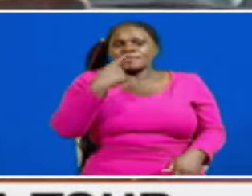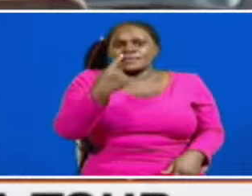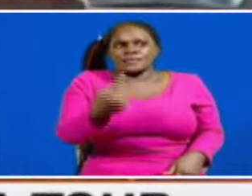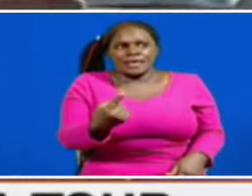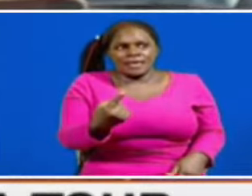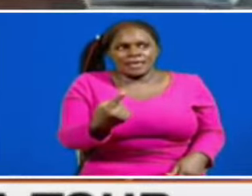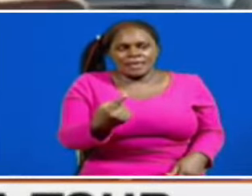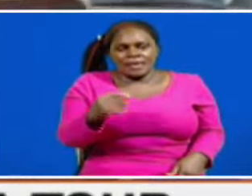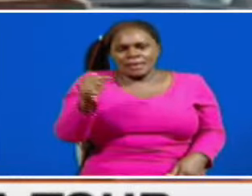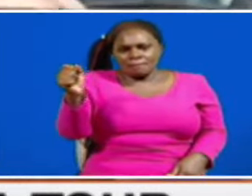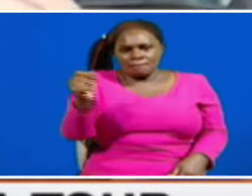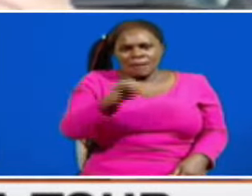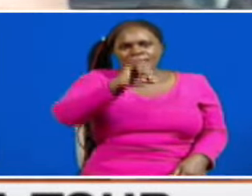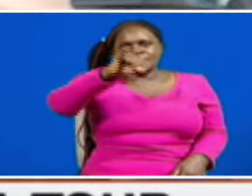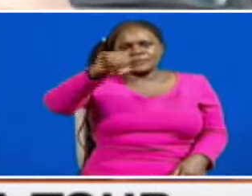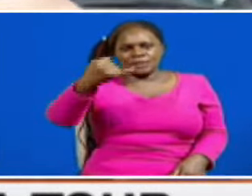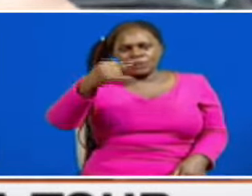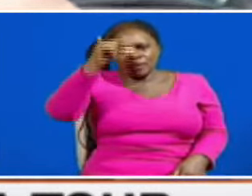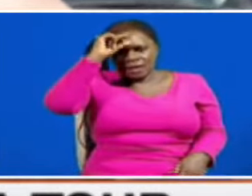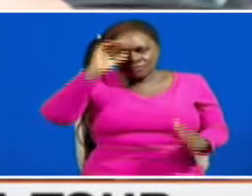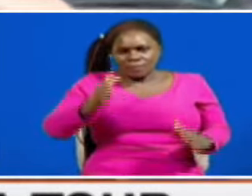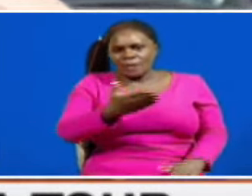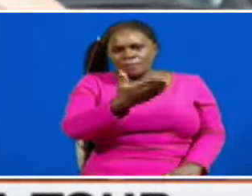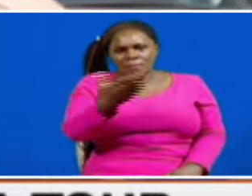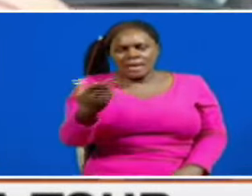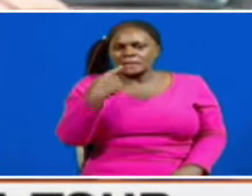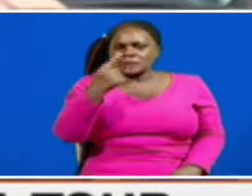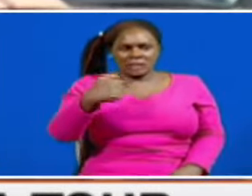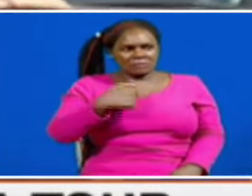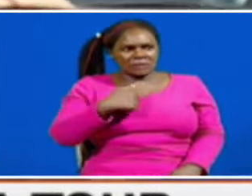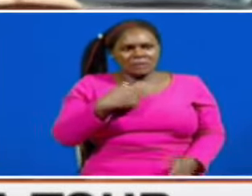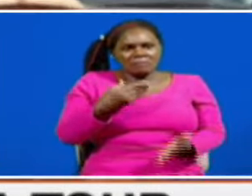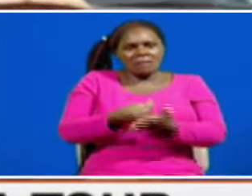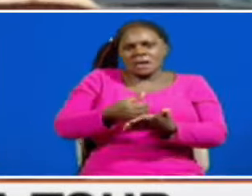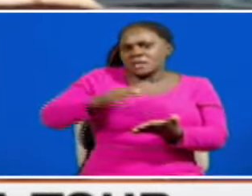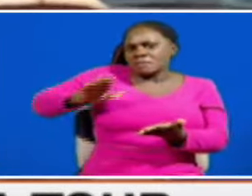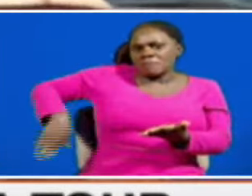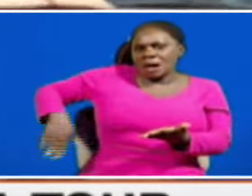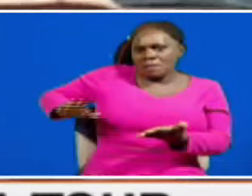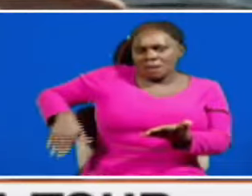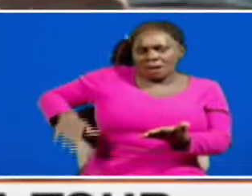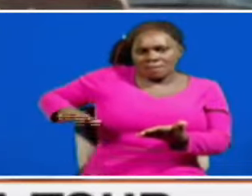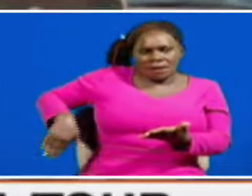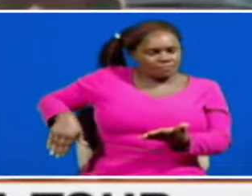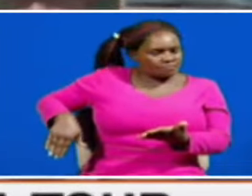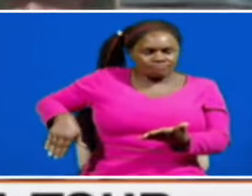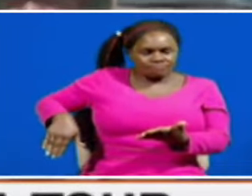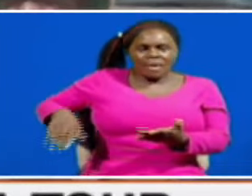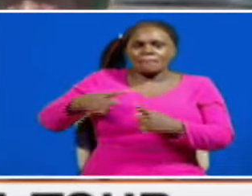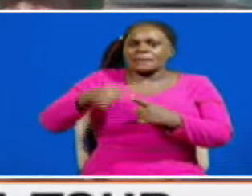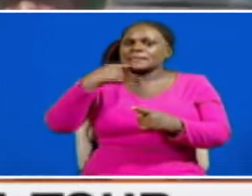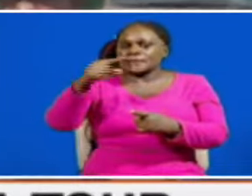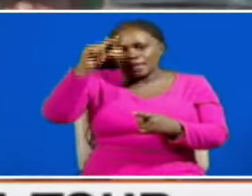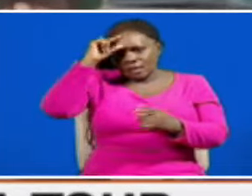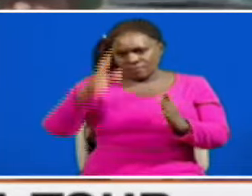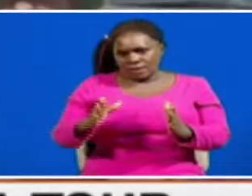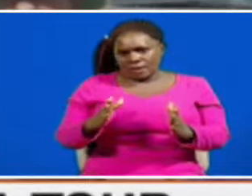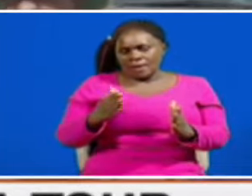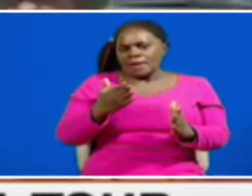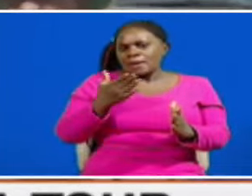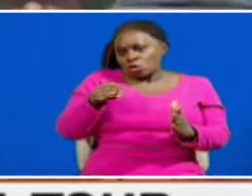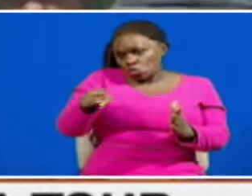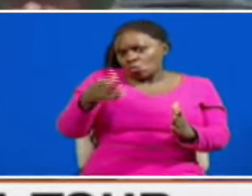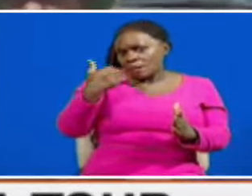hii Januari, hata wa governors kidogo wananiambia pesa yao ya county imechelewa. Lakini nimewambia wacha nicheleweshe